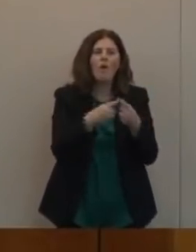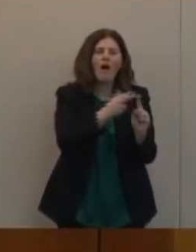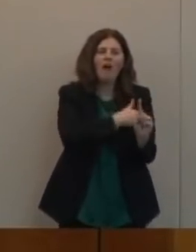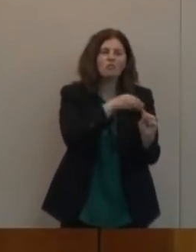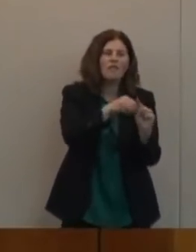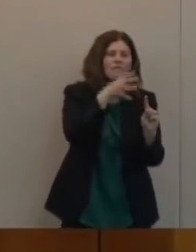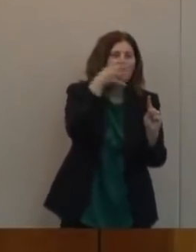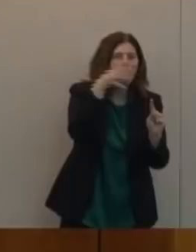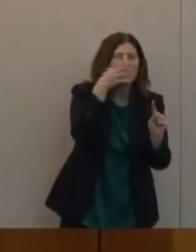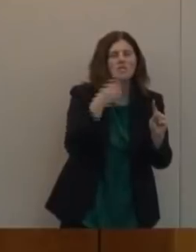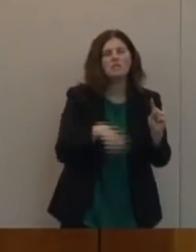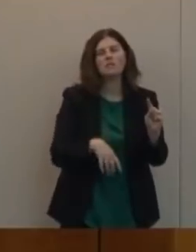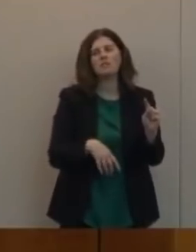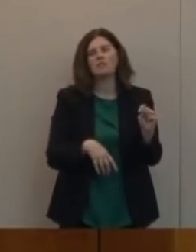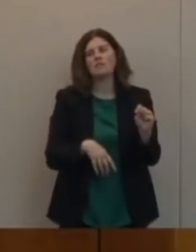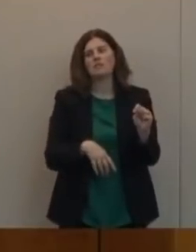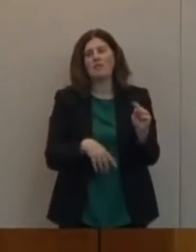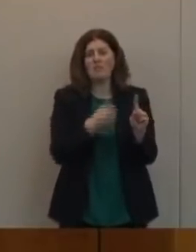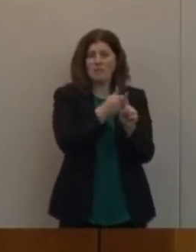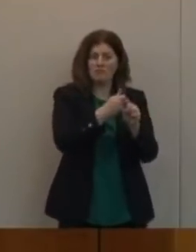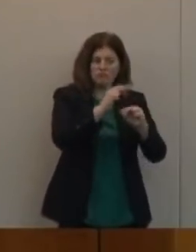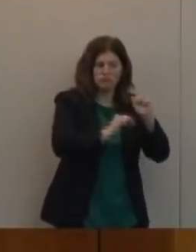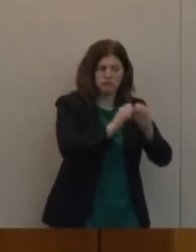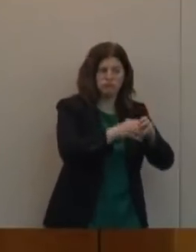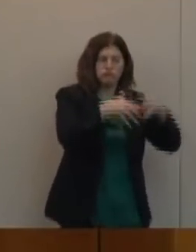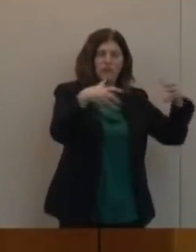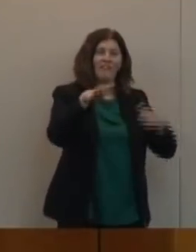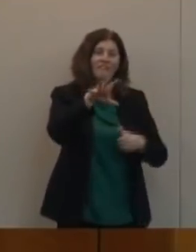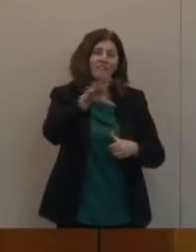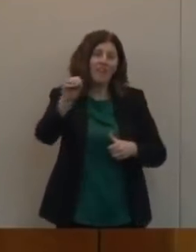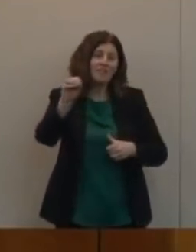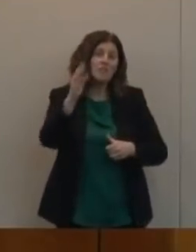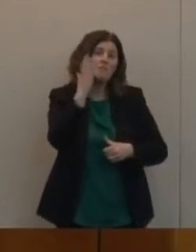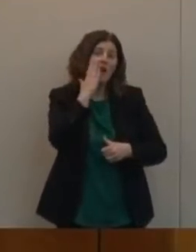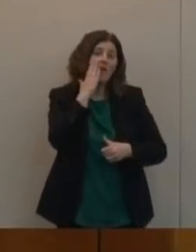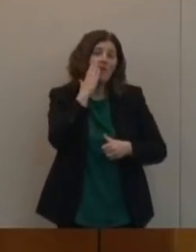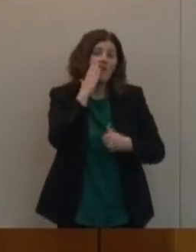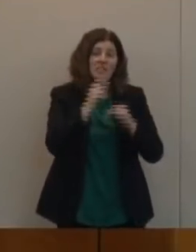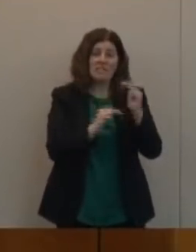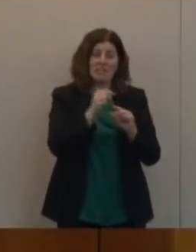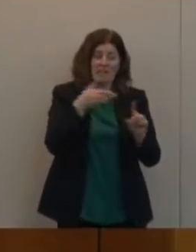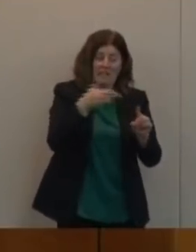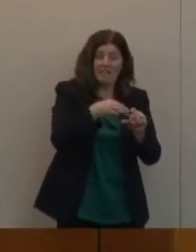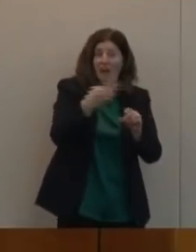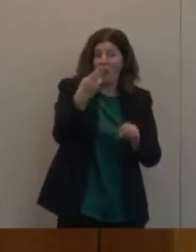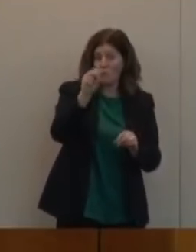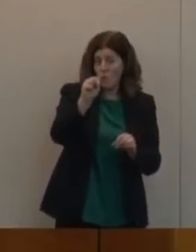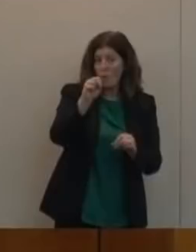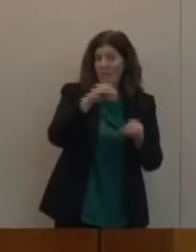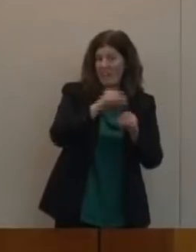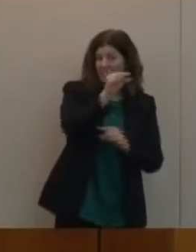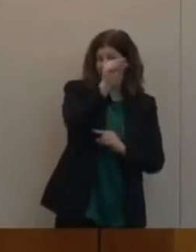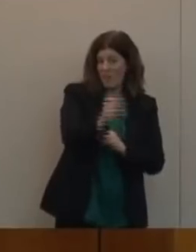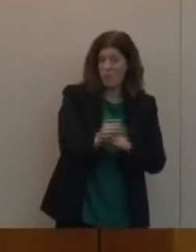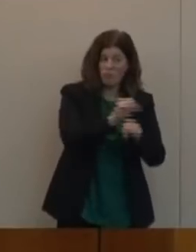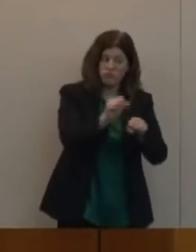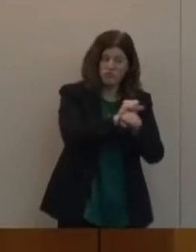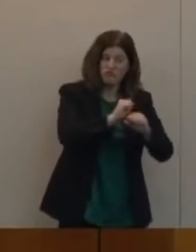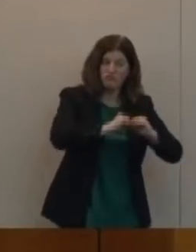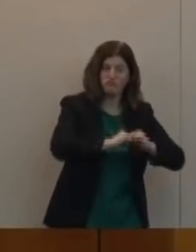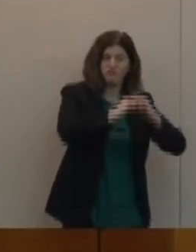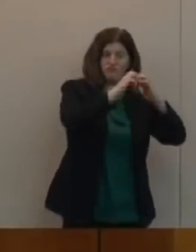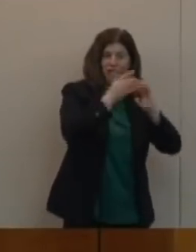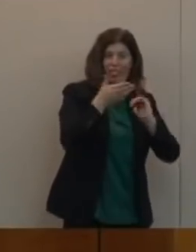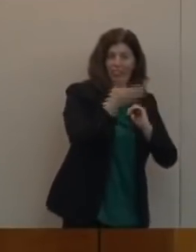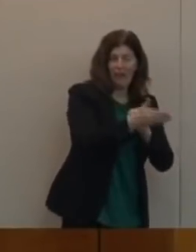Farmington, building actually a 50-bed facility in a high school gym in Gallup. Work is already underway on both of those. In Albuquerque,